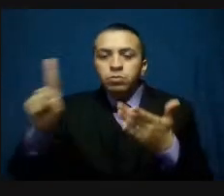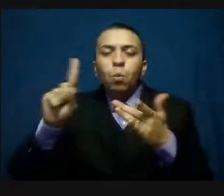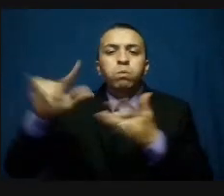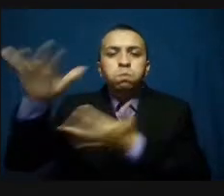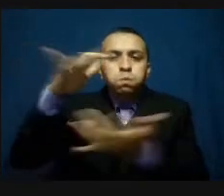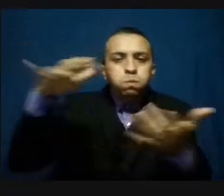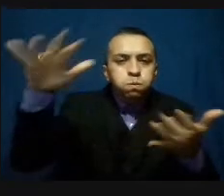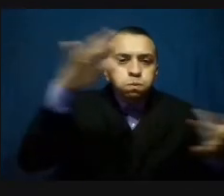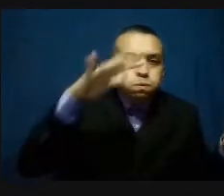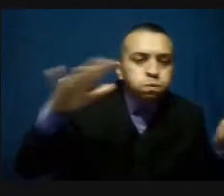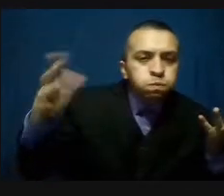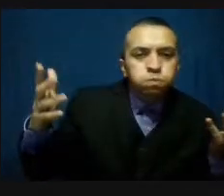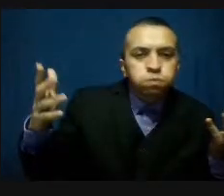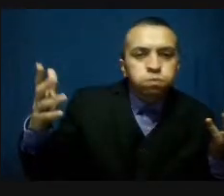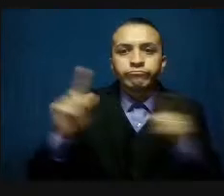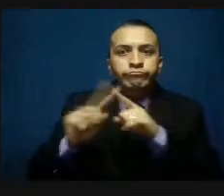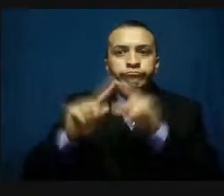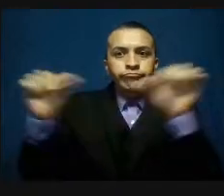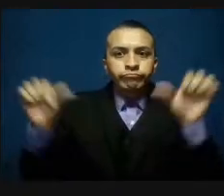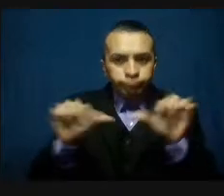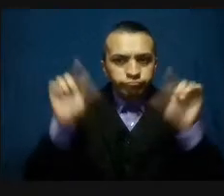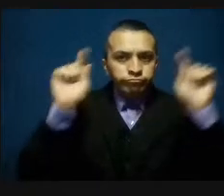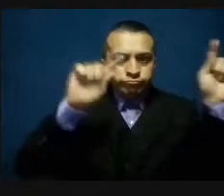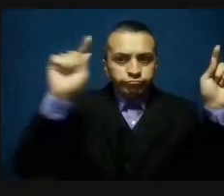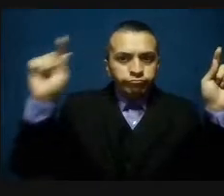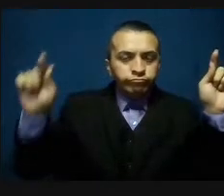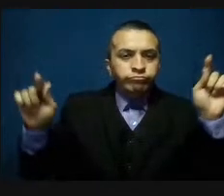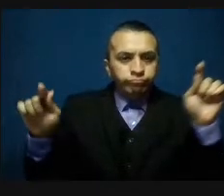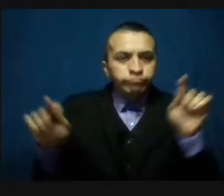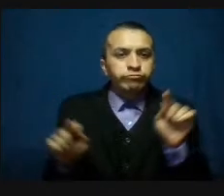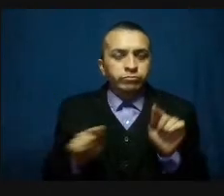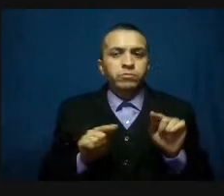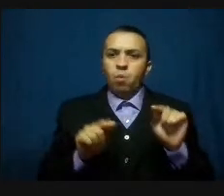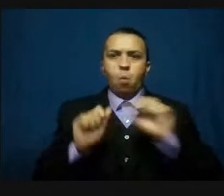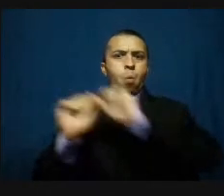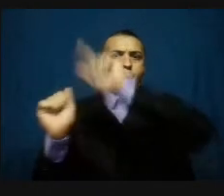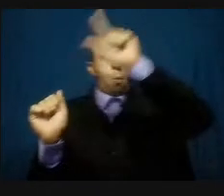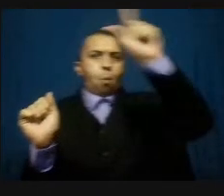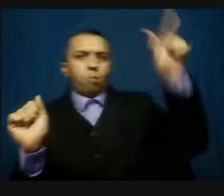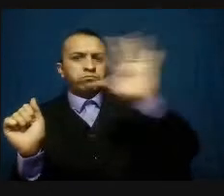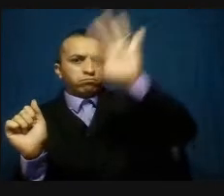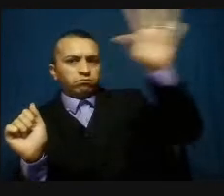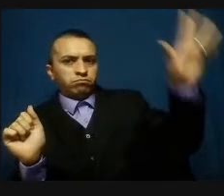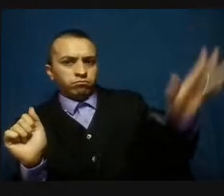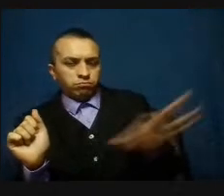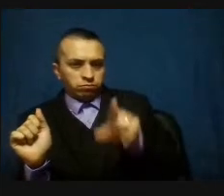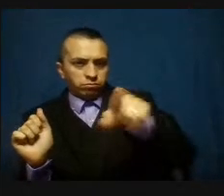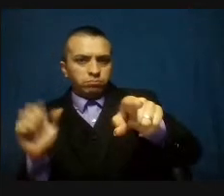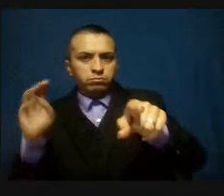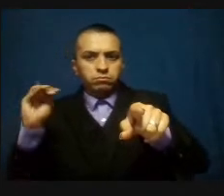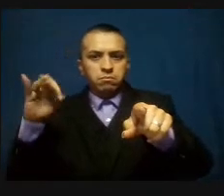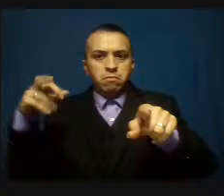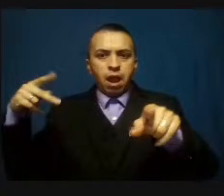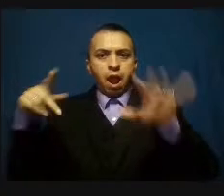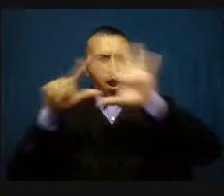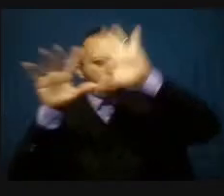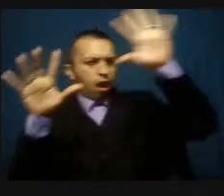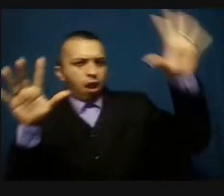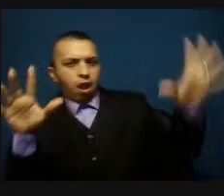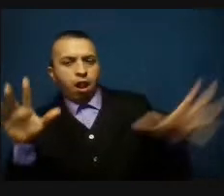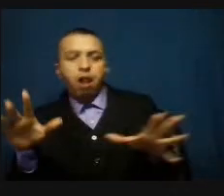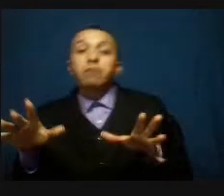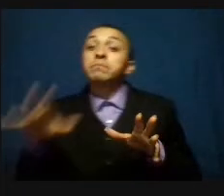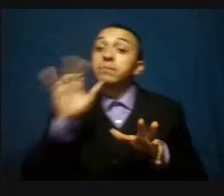Wawona, and then down to North Fork, Crater, and Millerton. These smoke monitors give us smoke concentrations,